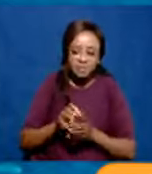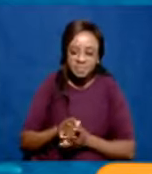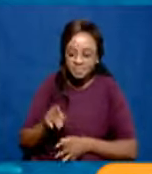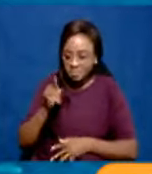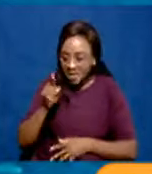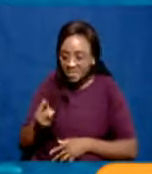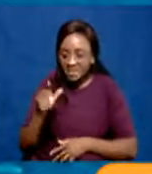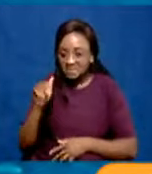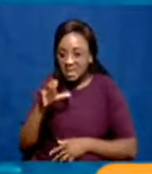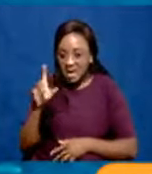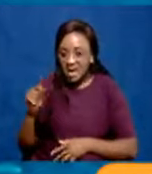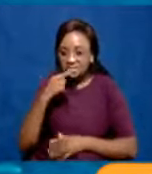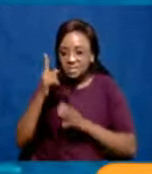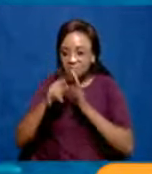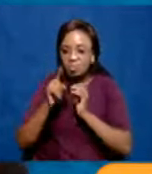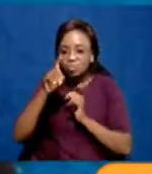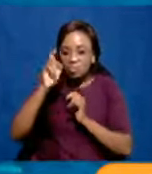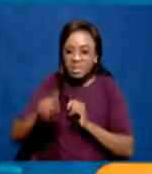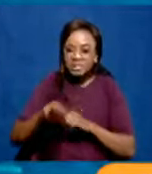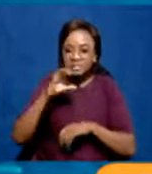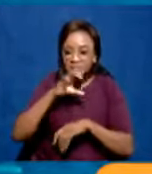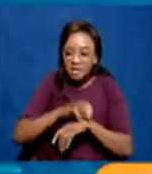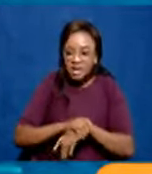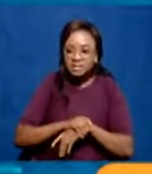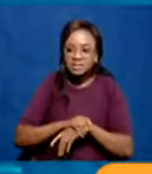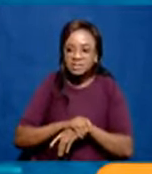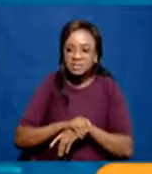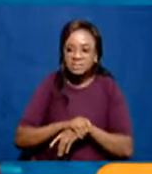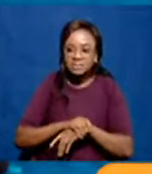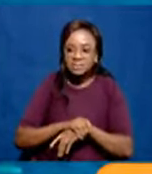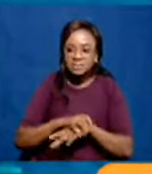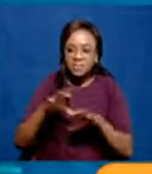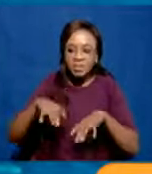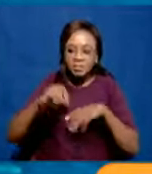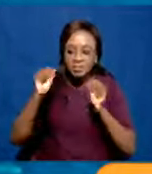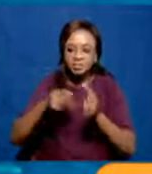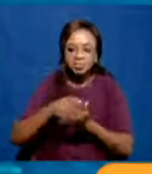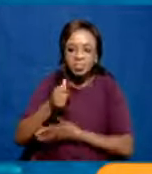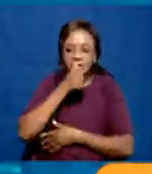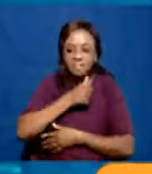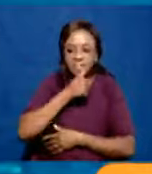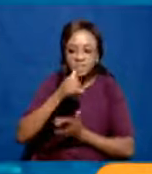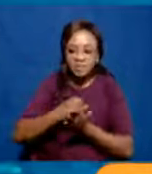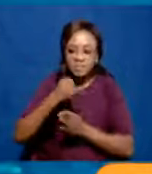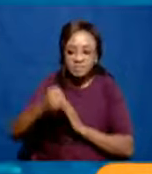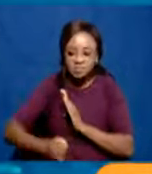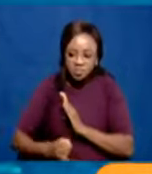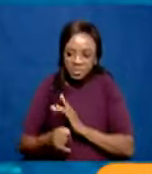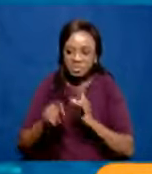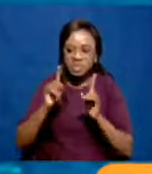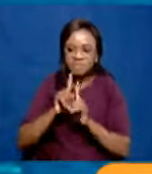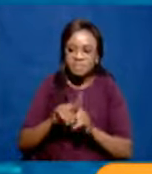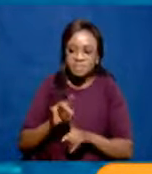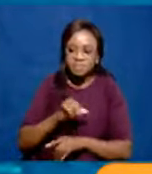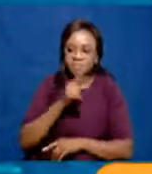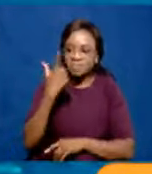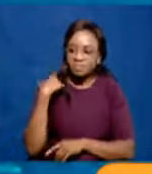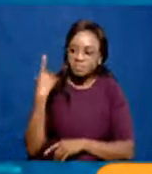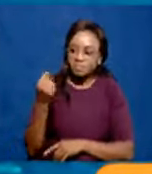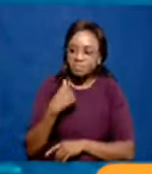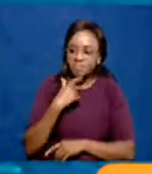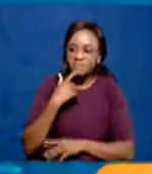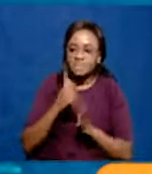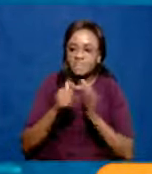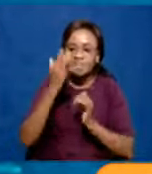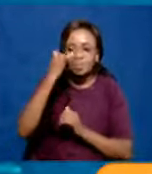are supposed to go get your employer to get a private insurance. The other day, we were discussing about the regulations. We say, why can't the regulation